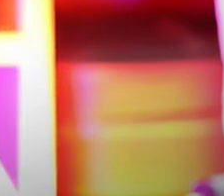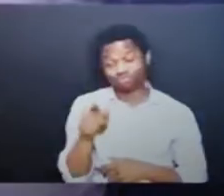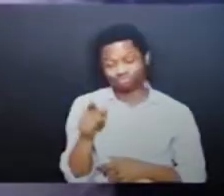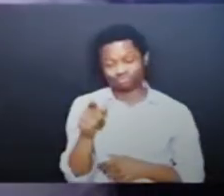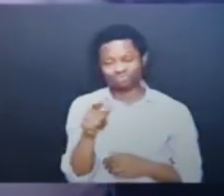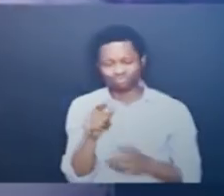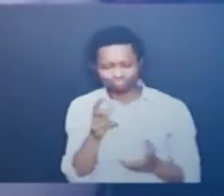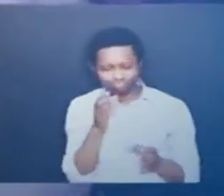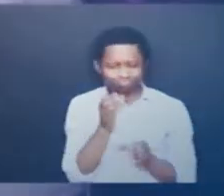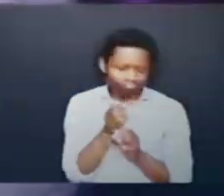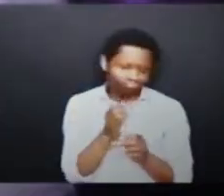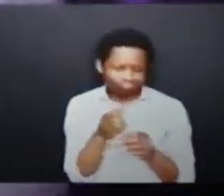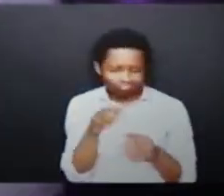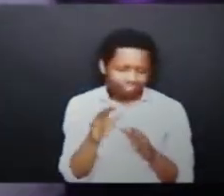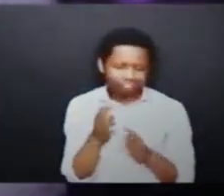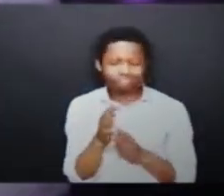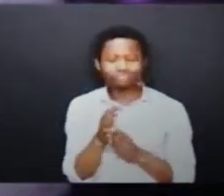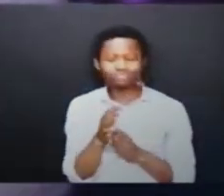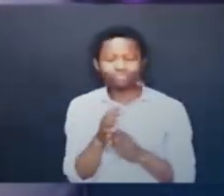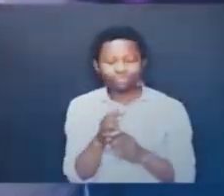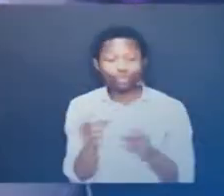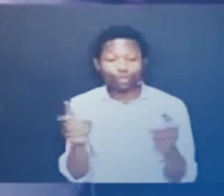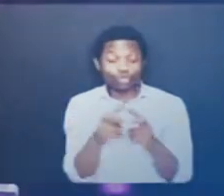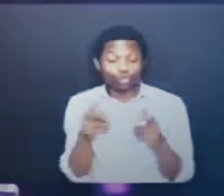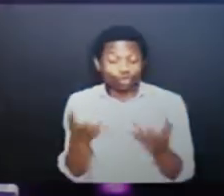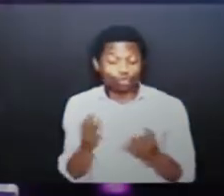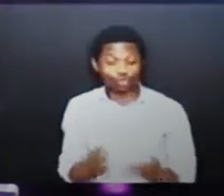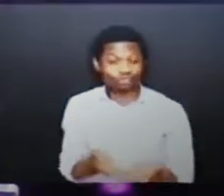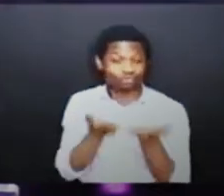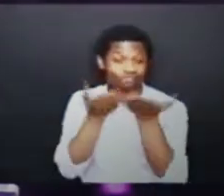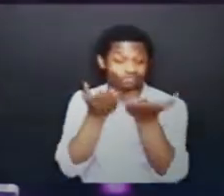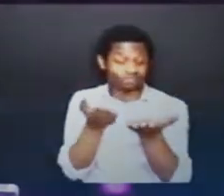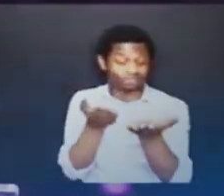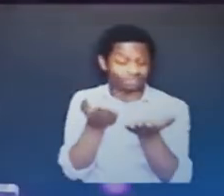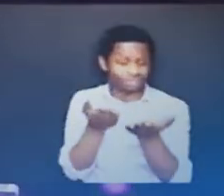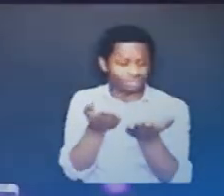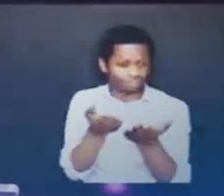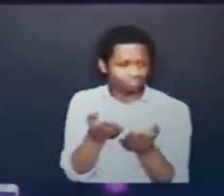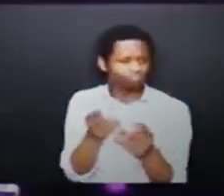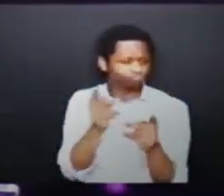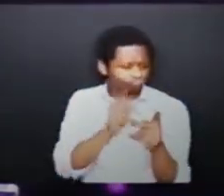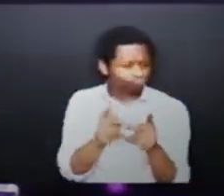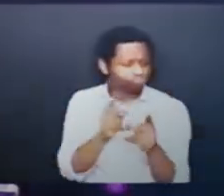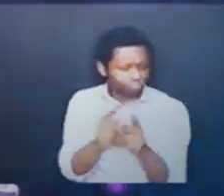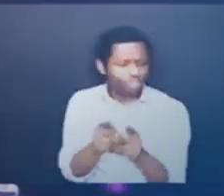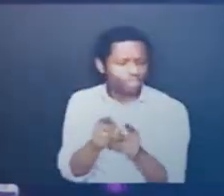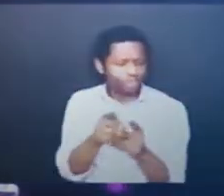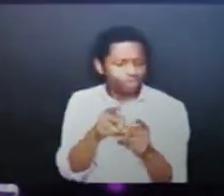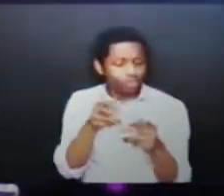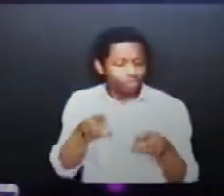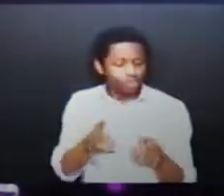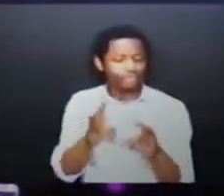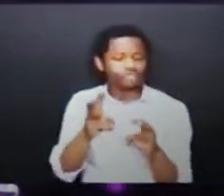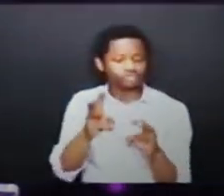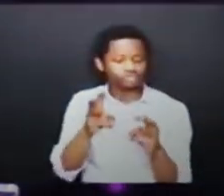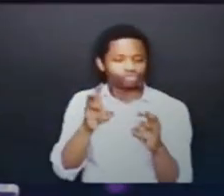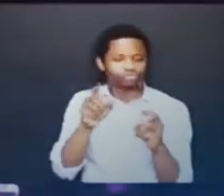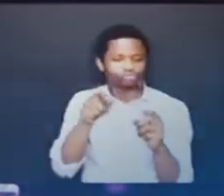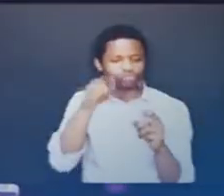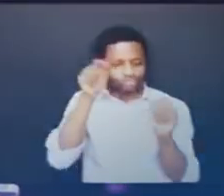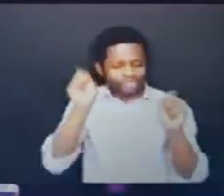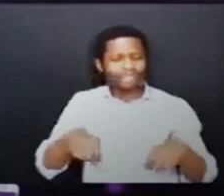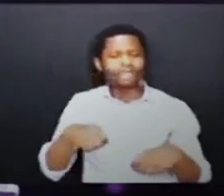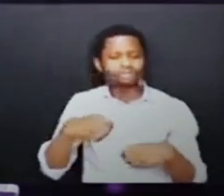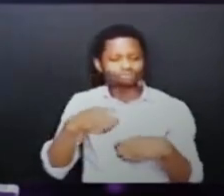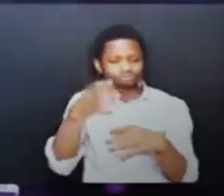Thank you. So I would like to offer some practical steps, practical ways that you can appropriate this great plan that